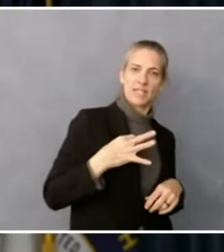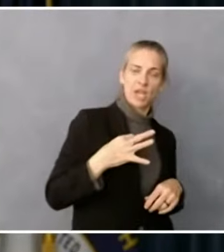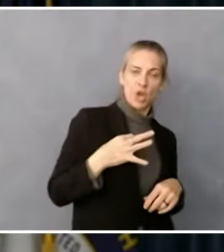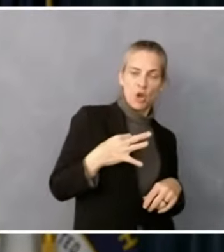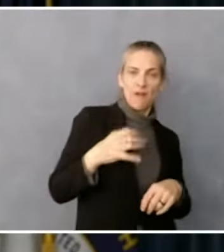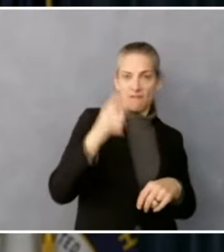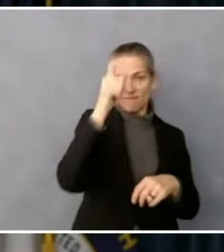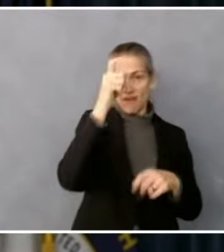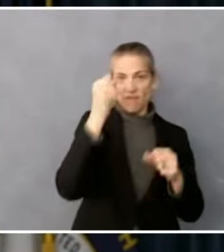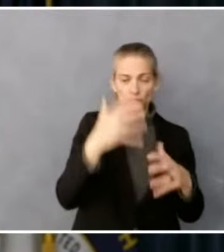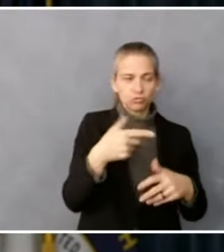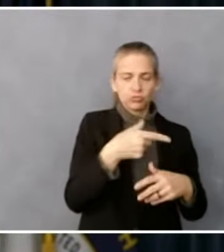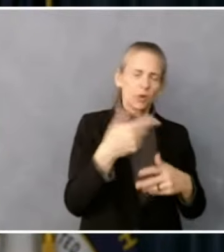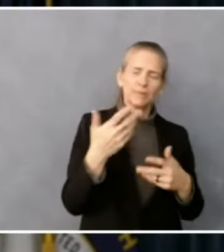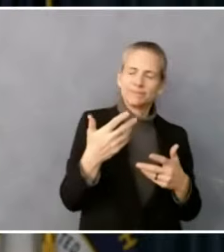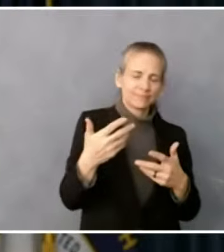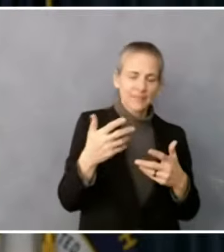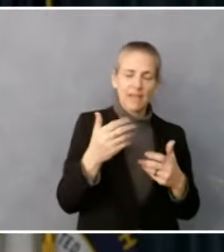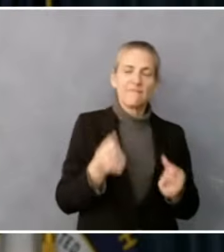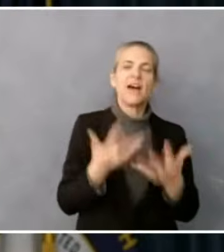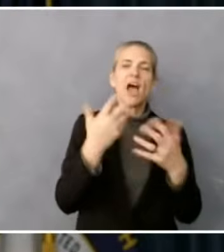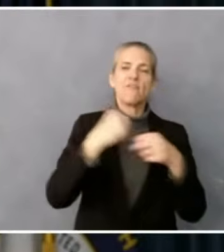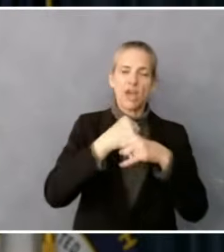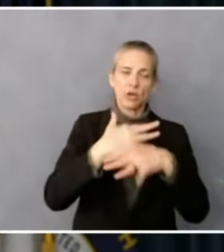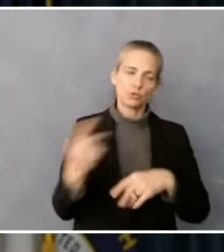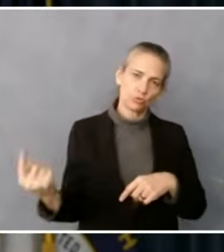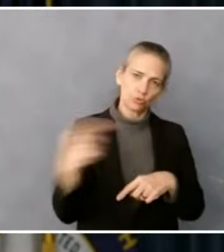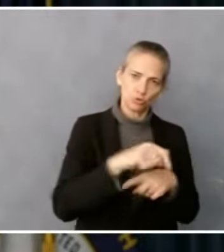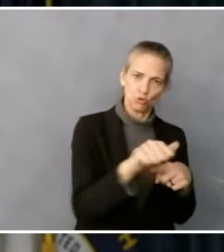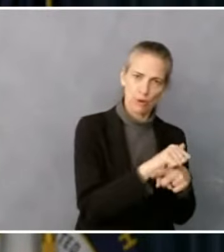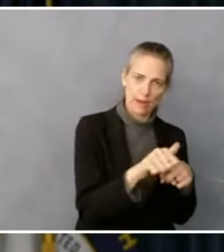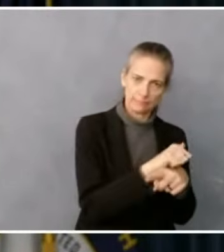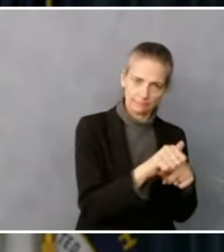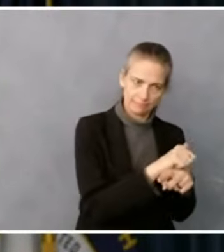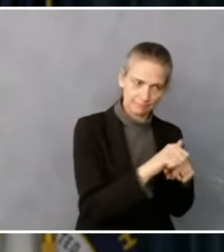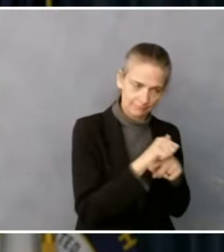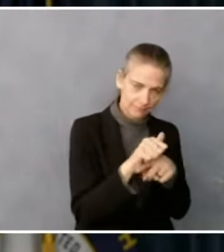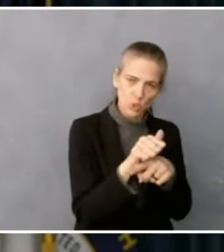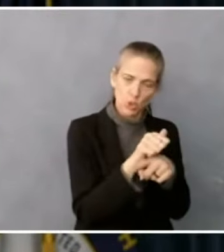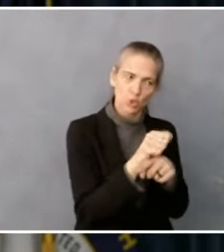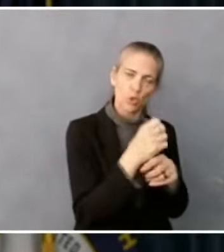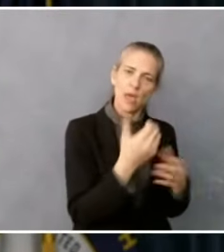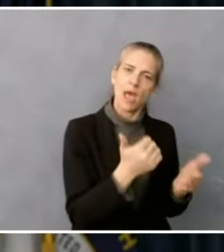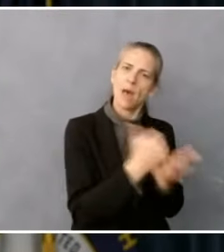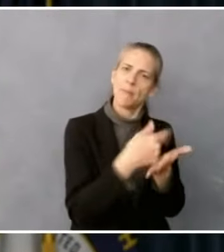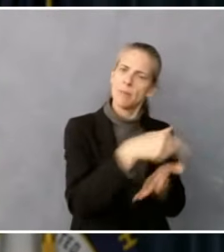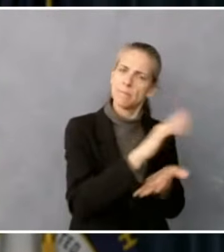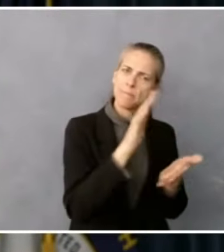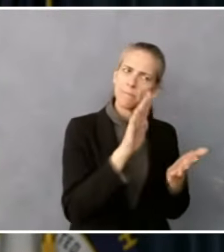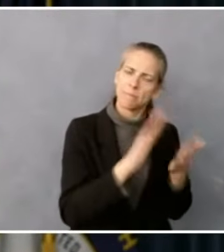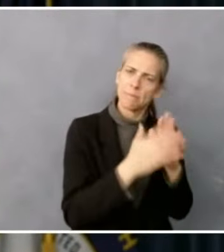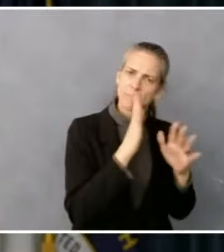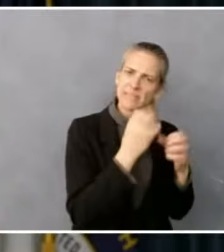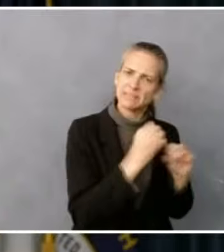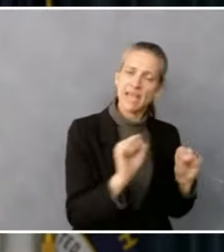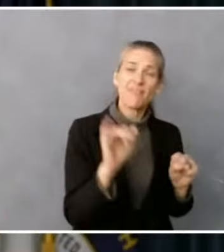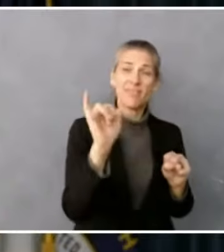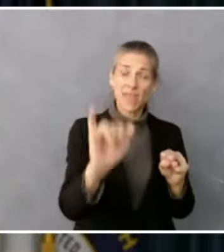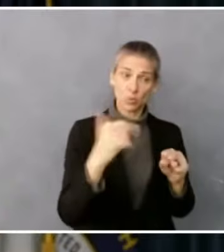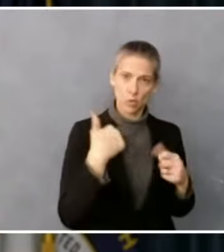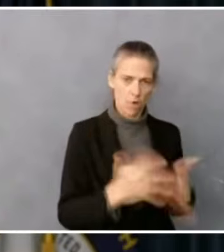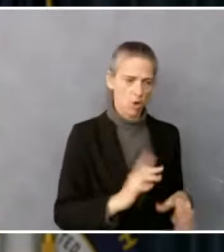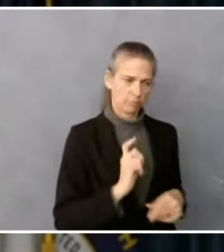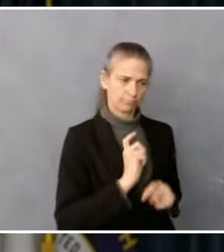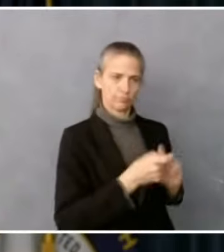to train. It'll cut response times, and it'll make our people safer. That's on top of some previous grants we've awarded to Clinton to improve